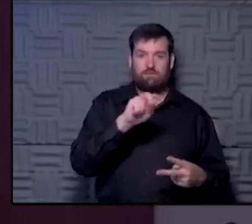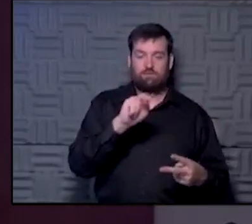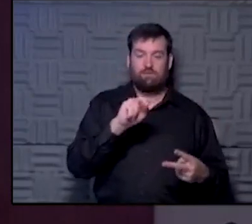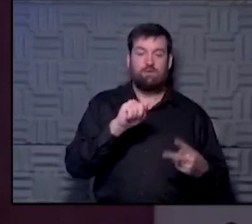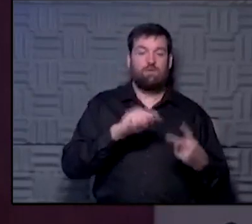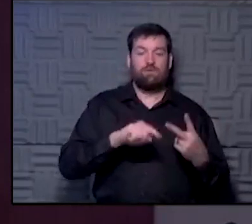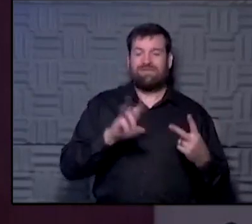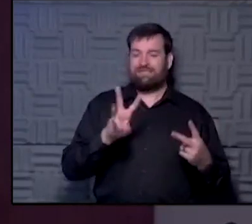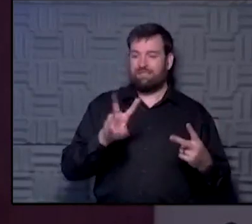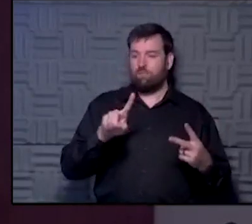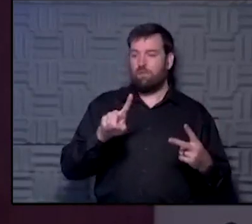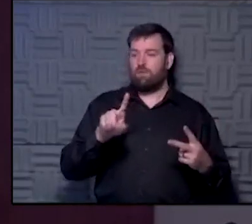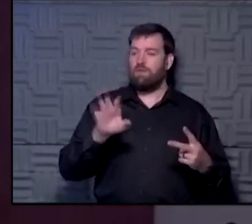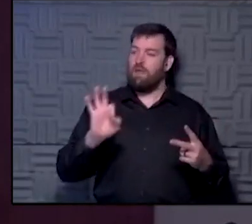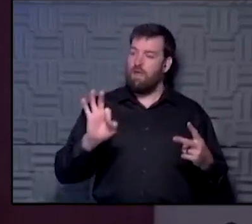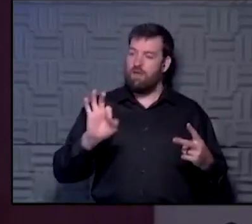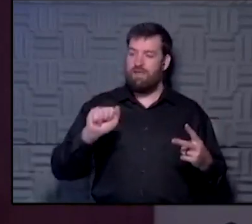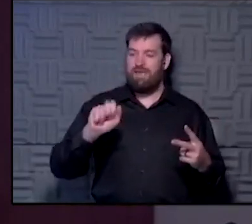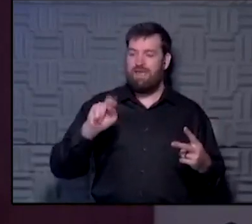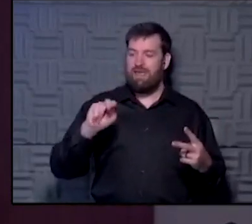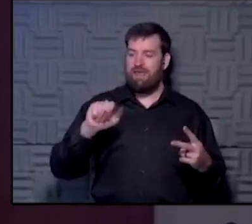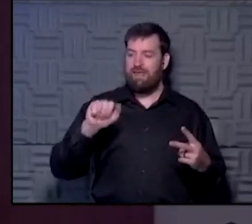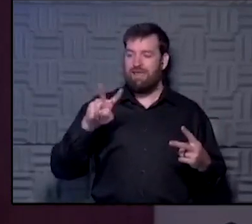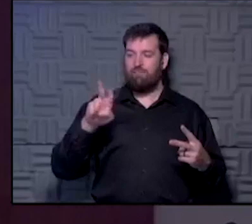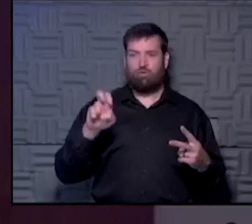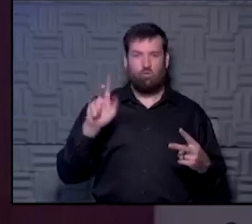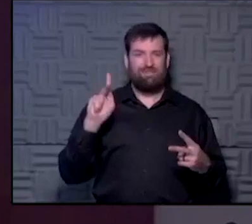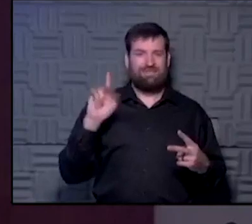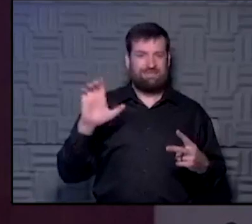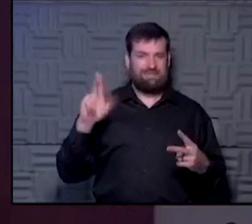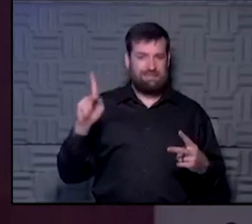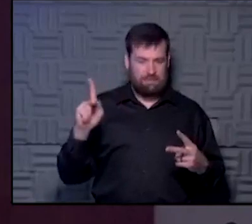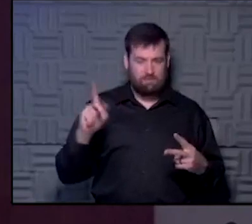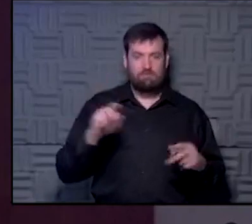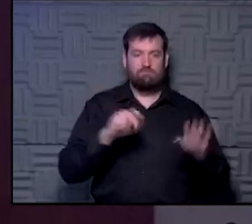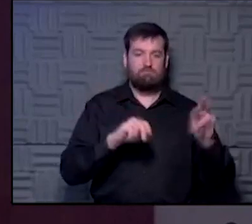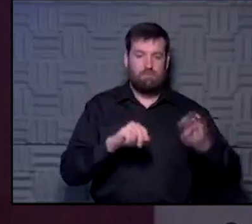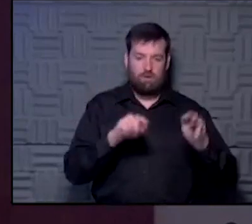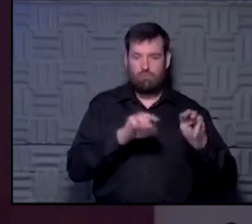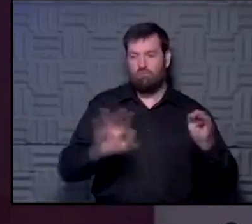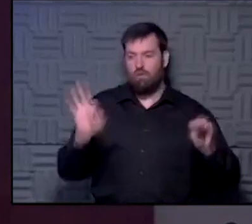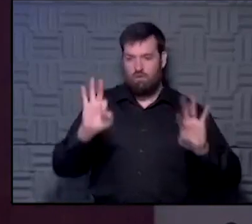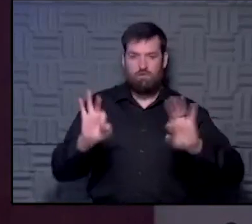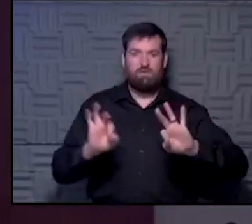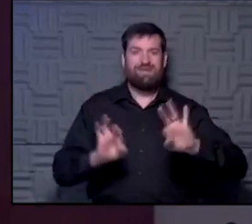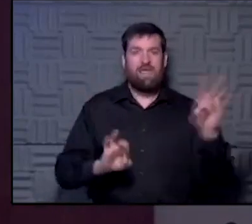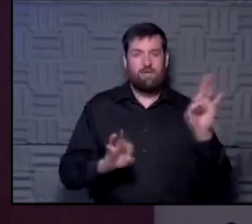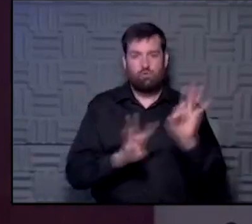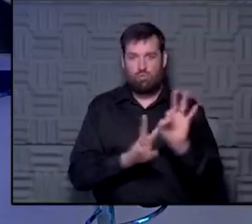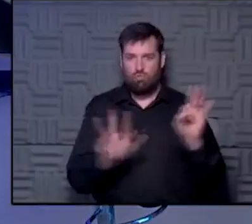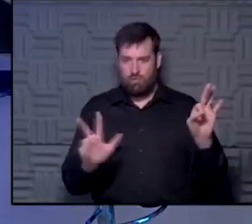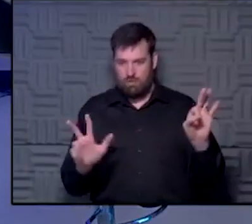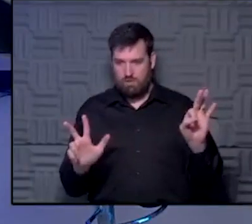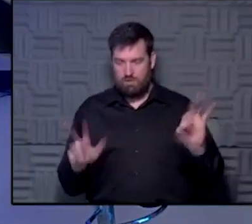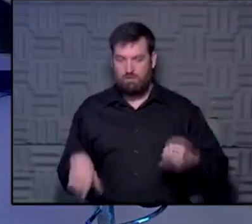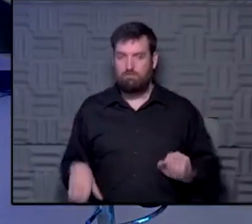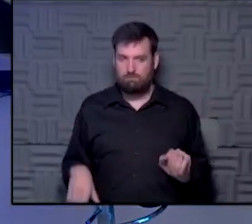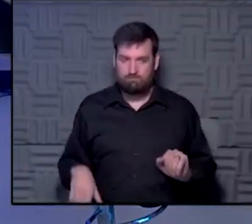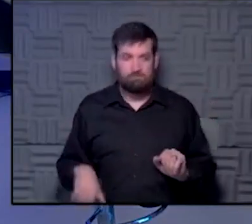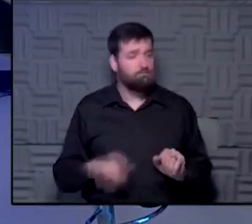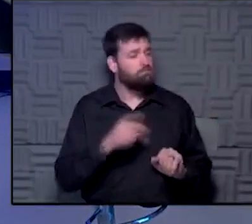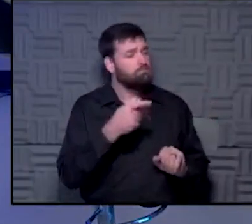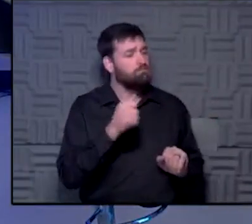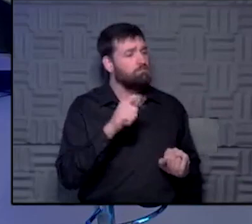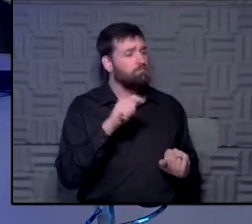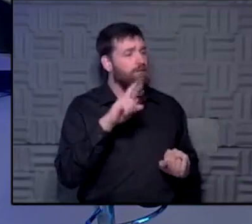to 619 Ann Avenue in KCK to be tested Monday through Friday, 9 a.m. to 3 p.m. Patrick, when you have people